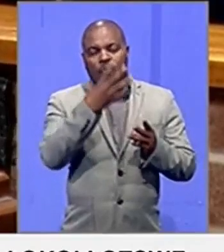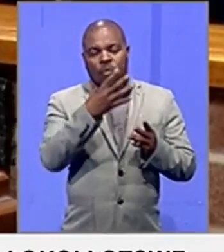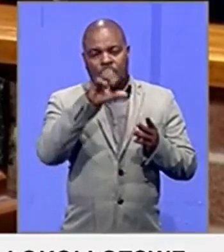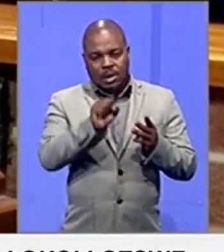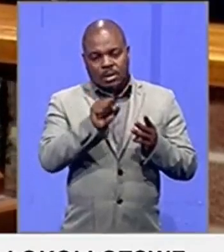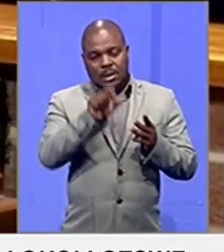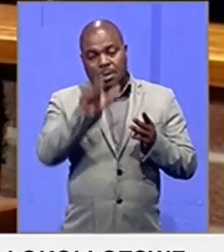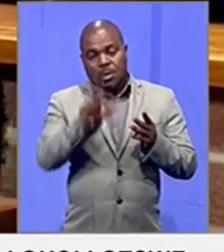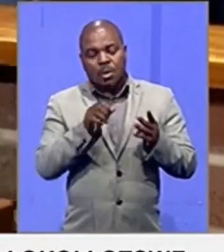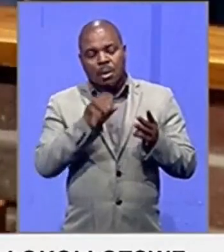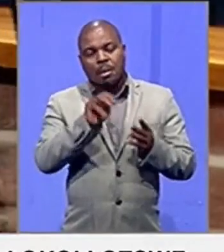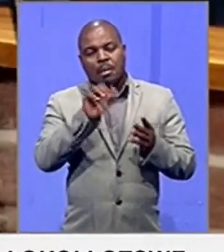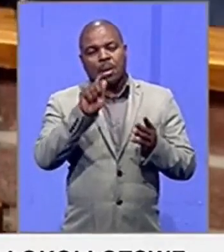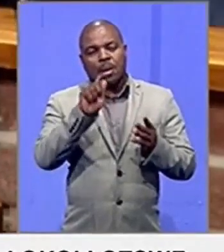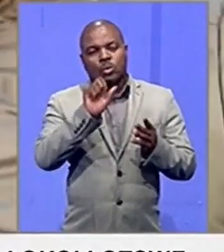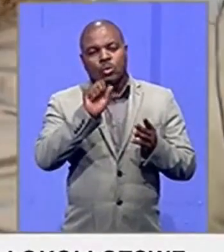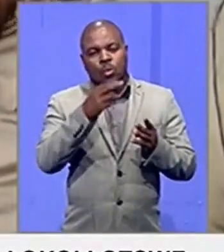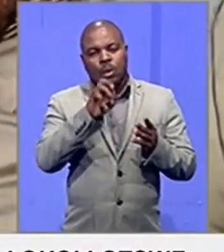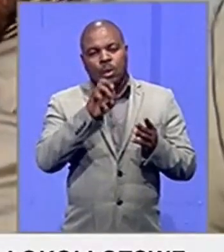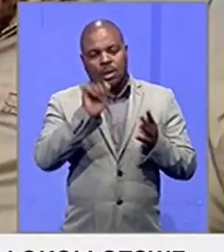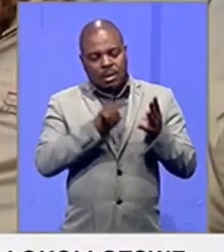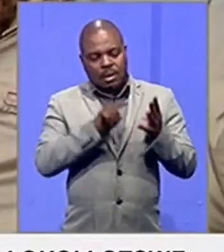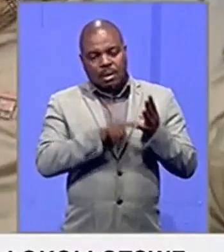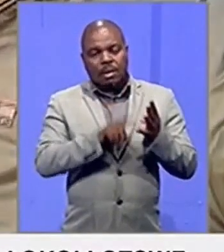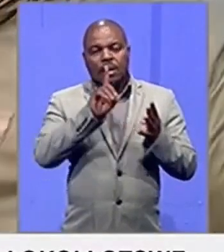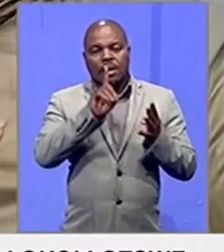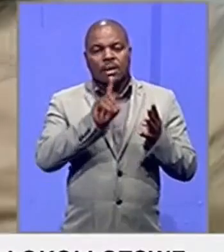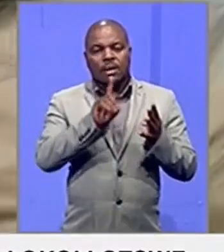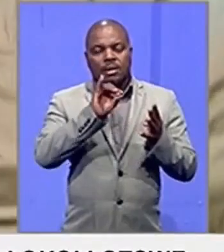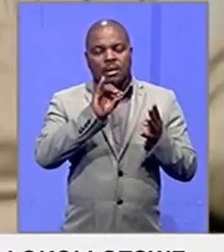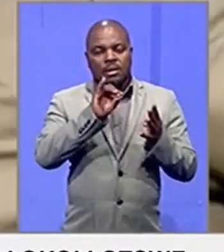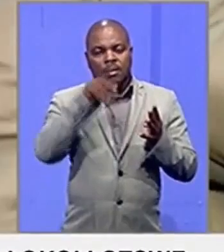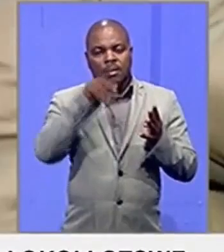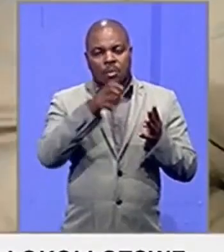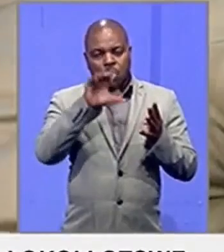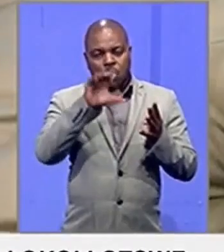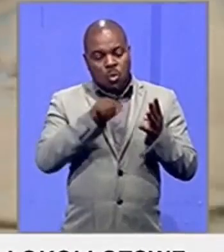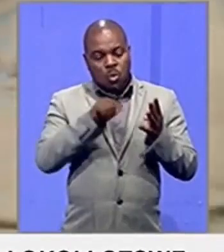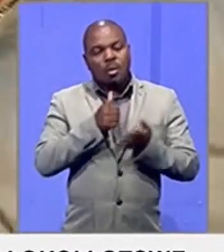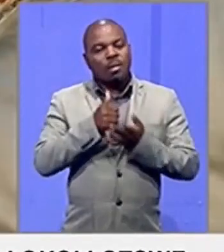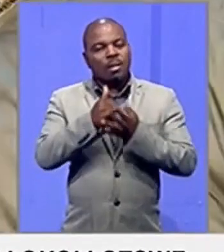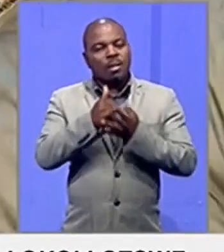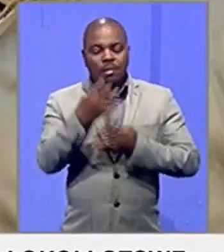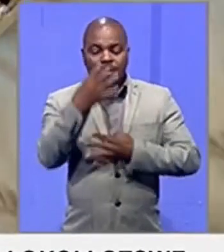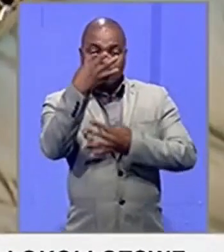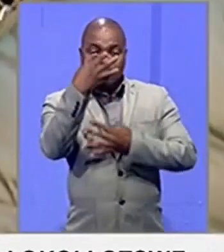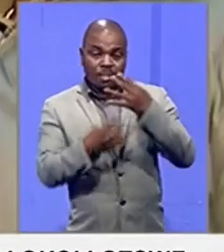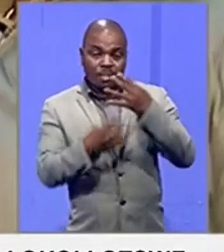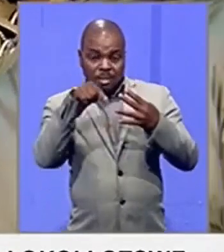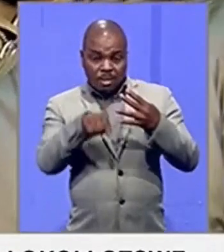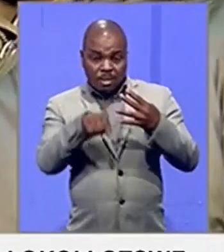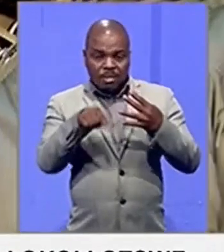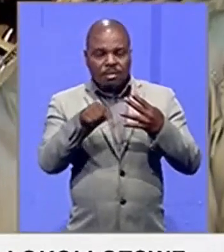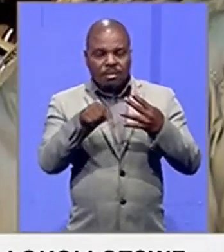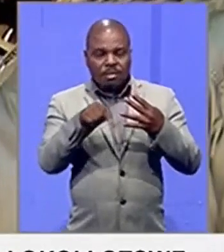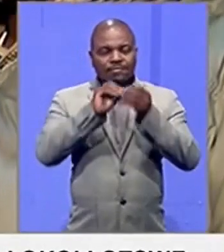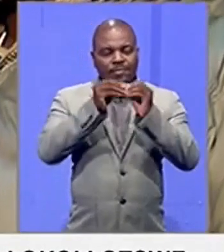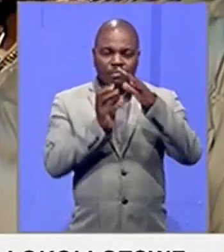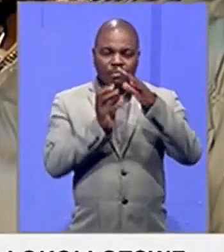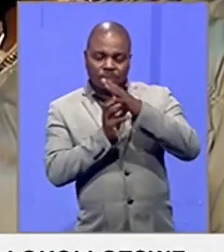Senwe Matshwara le Tebo Dipholo ya ileng modiri wa setheo se se thusang kgolegelo ya mangaung ka go tsenya dikhamera. Dipholo